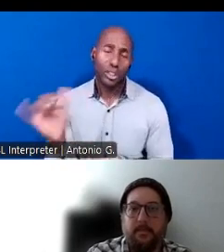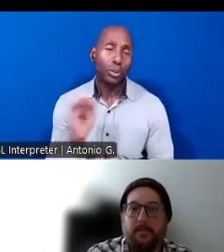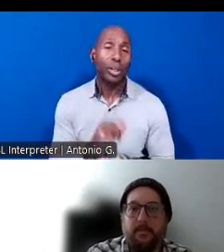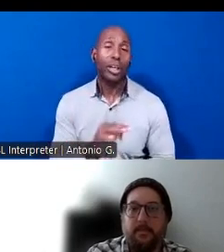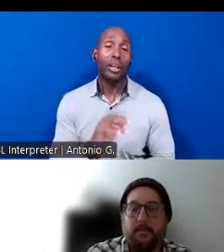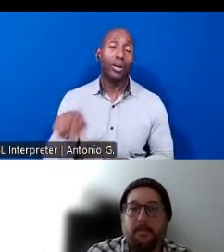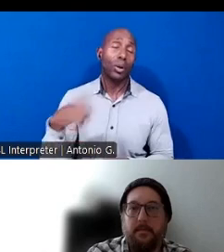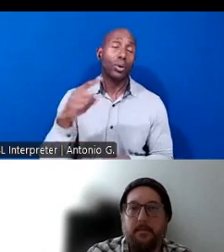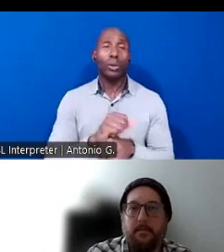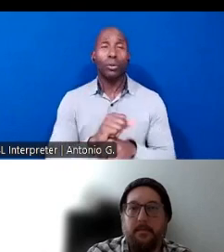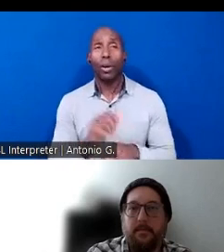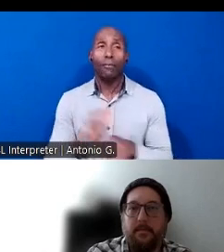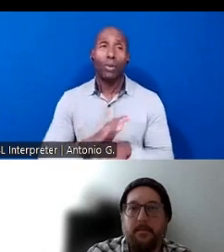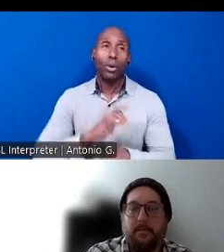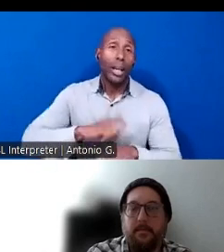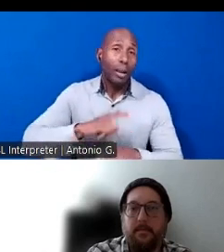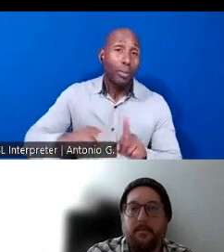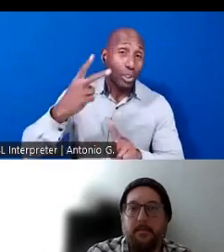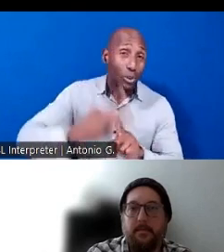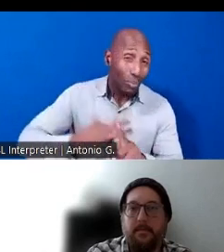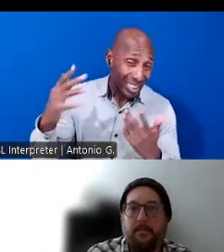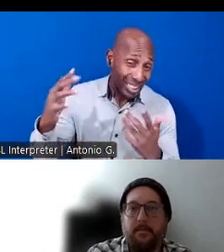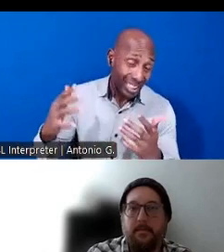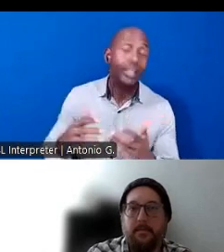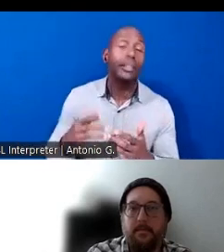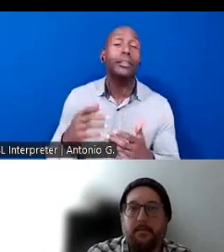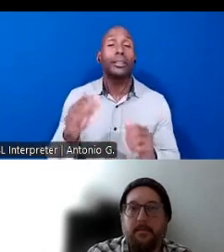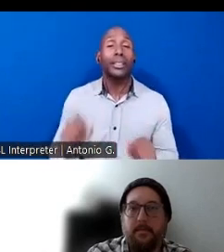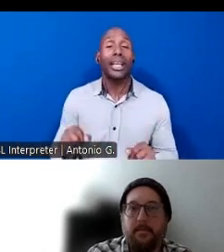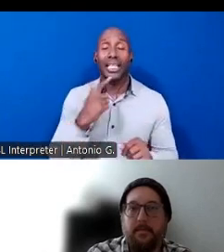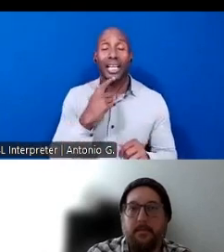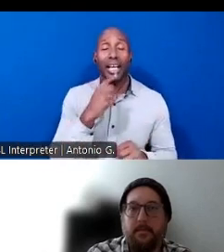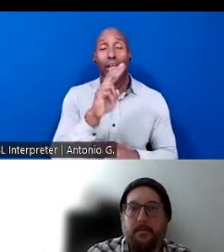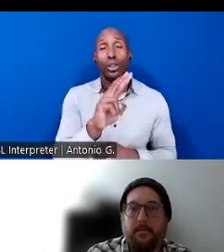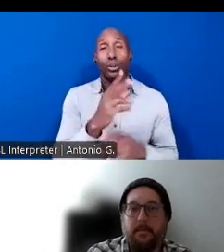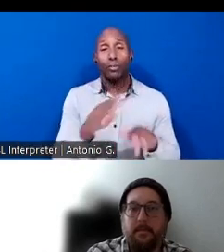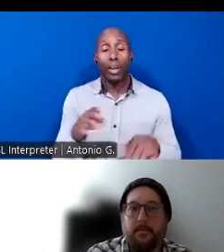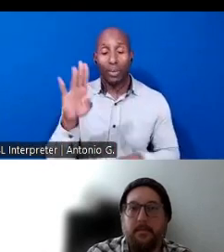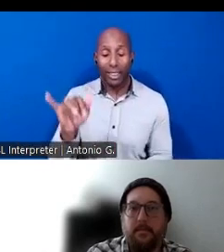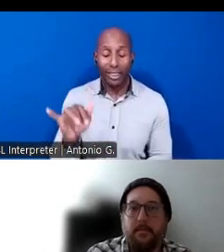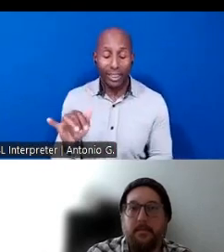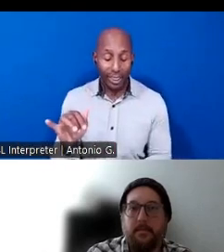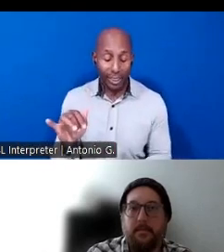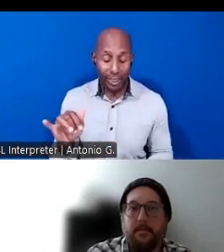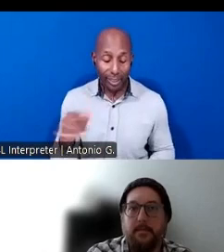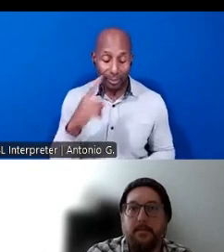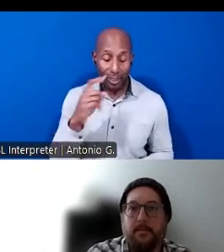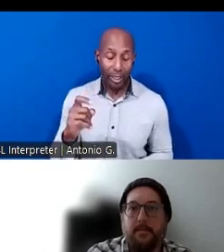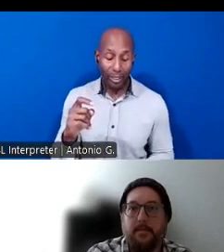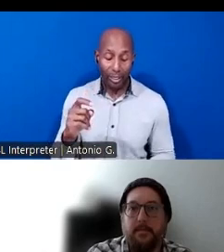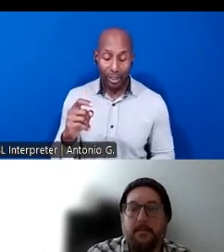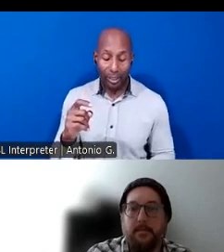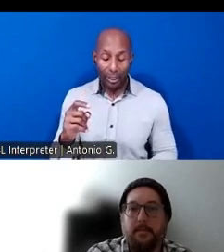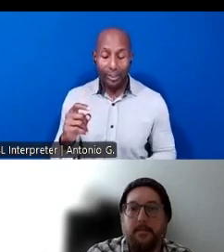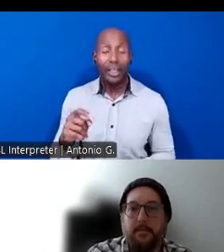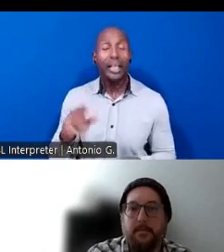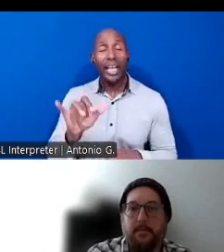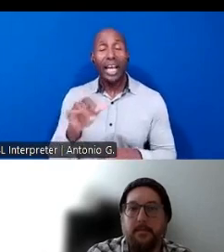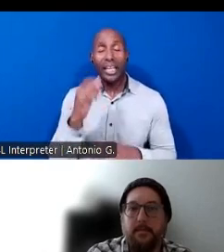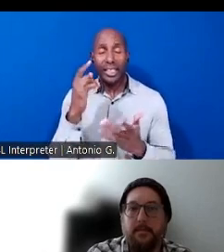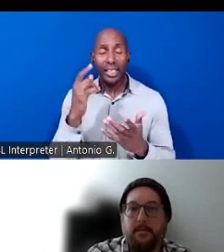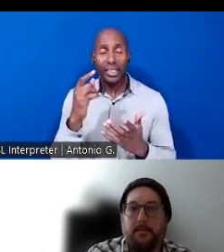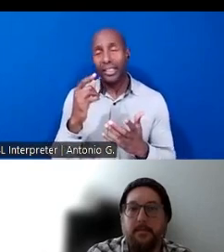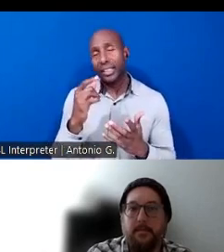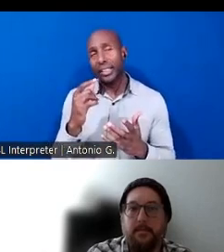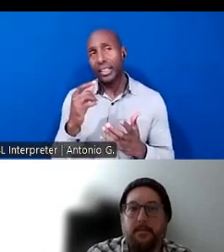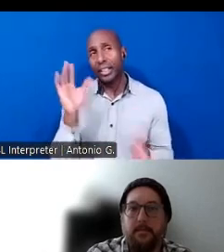was full time, you can do 2 divided by 6, because essentially it's always going to be the amount of hours somebody worked over the total